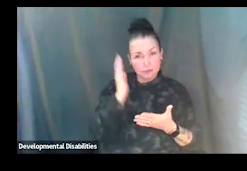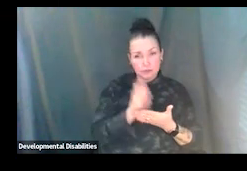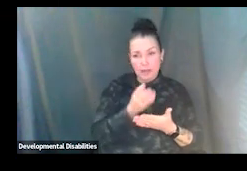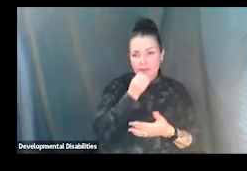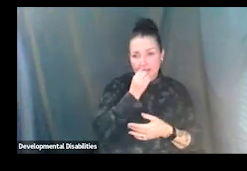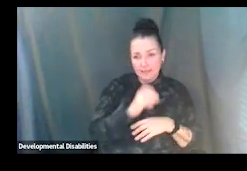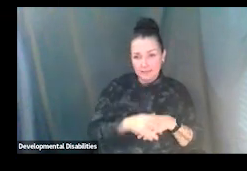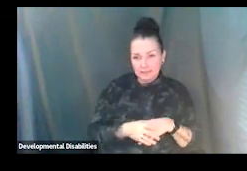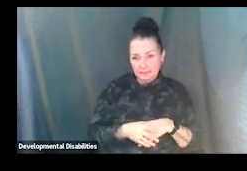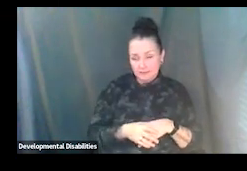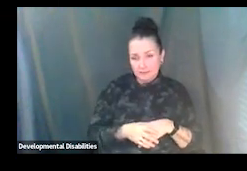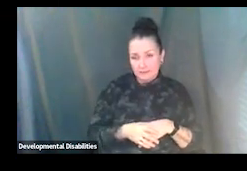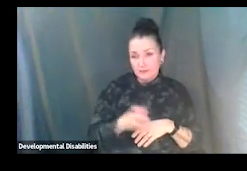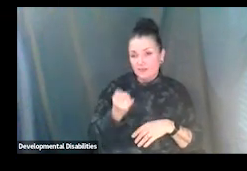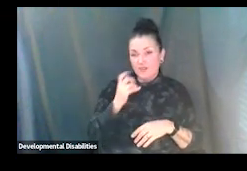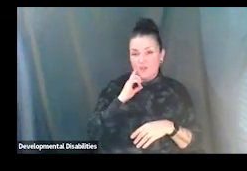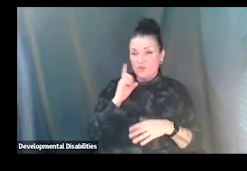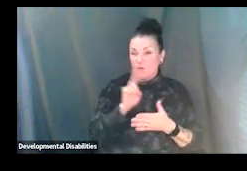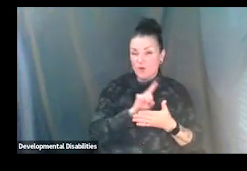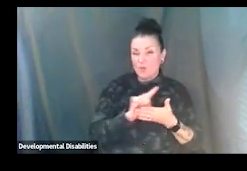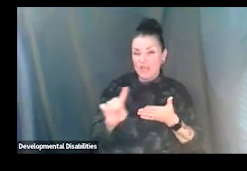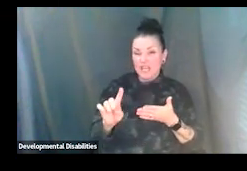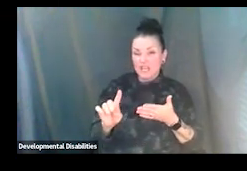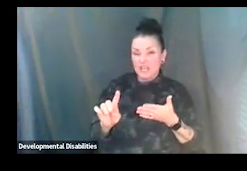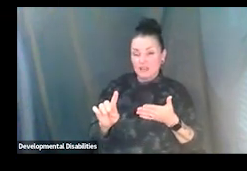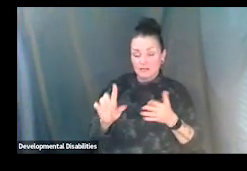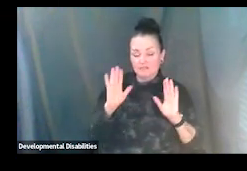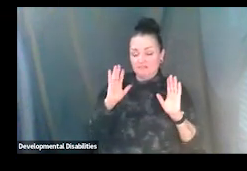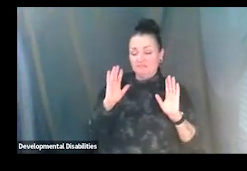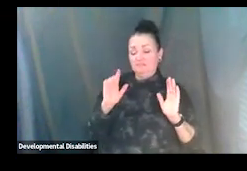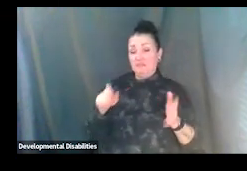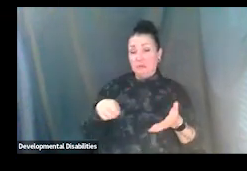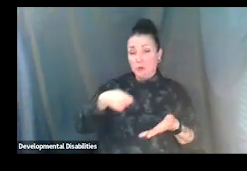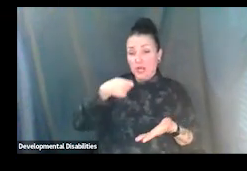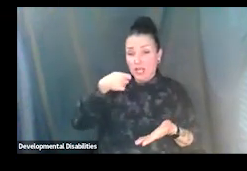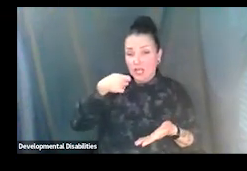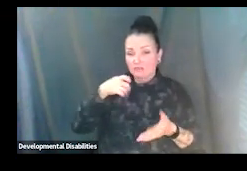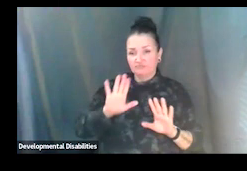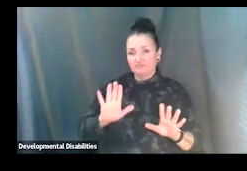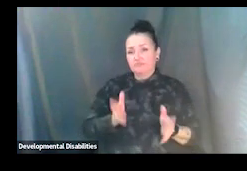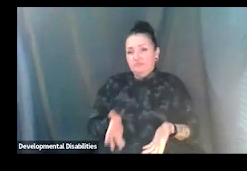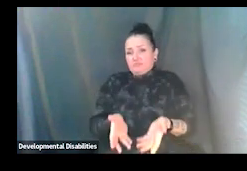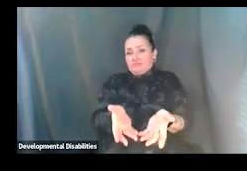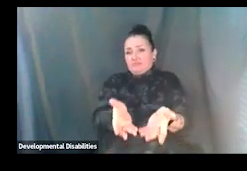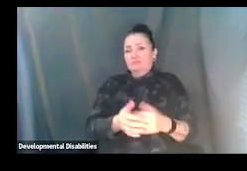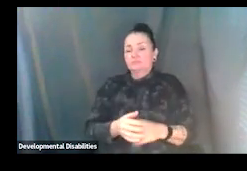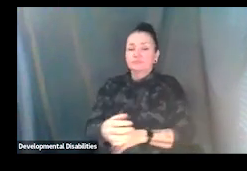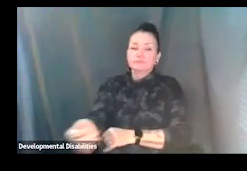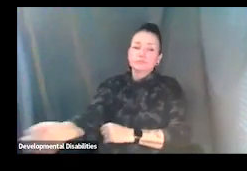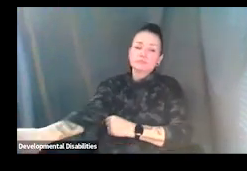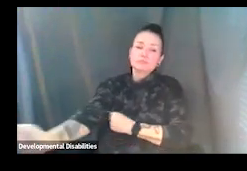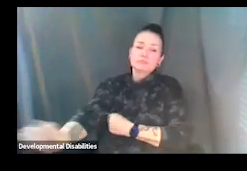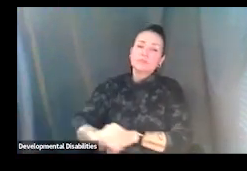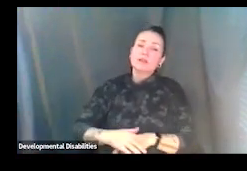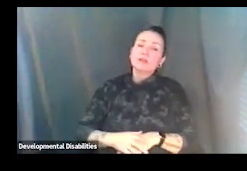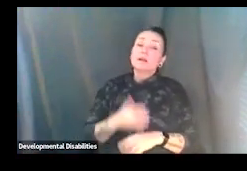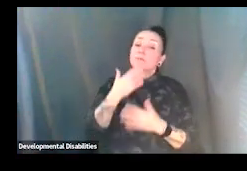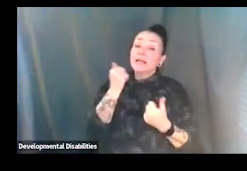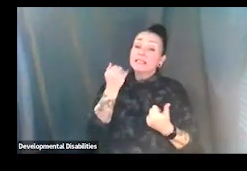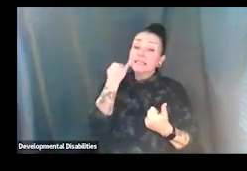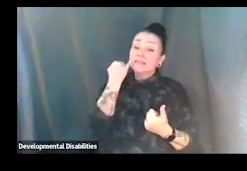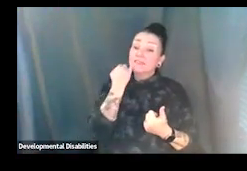than with stimulants. And certainly people can get stomach aches, especially if they take it on an empty stomach. So it should be taken with breakfast.